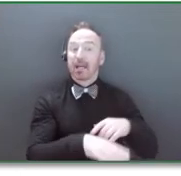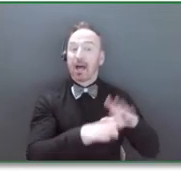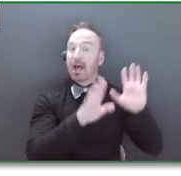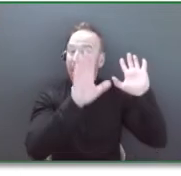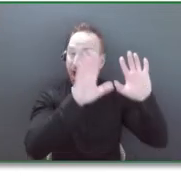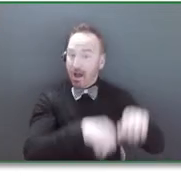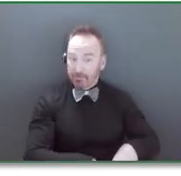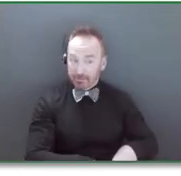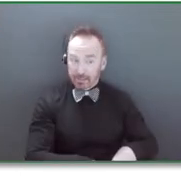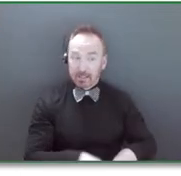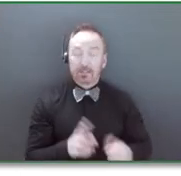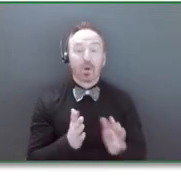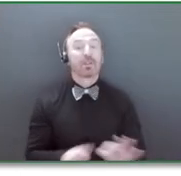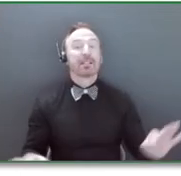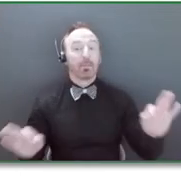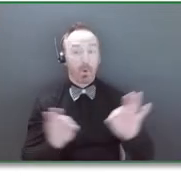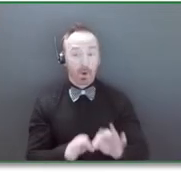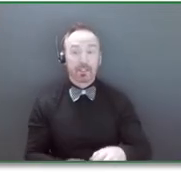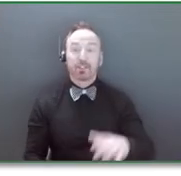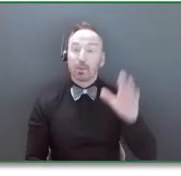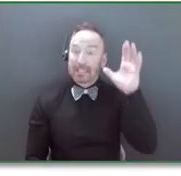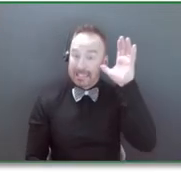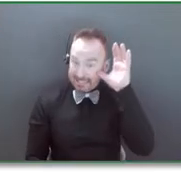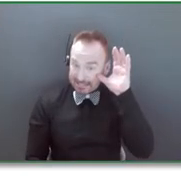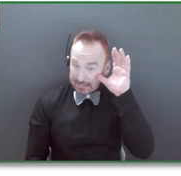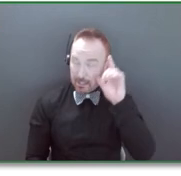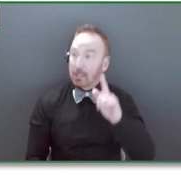defend. Next slide, please.